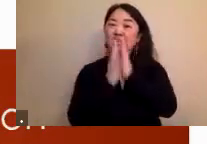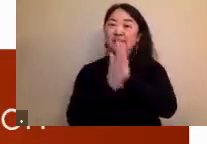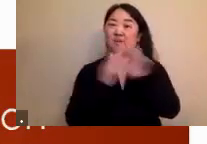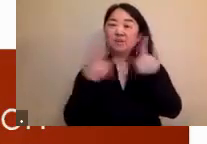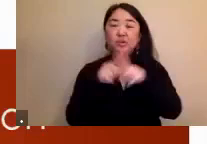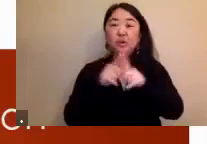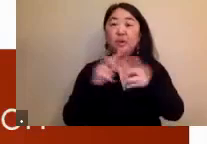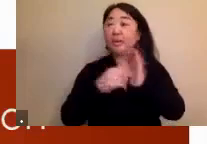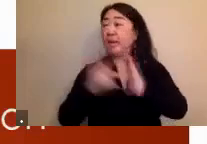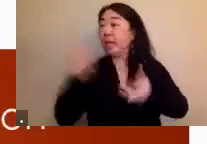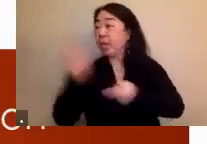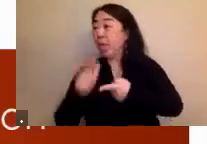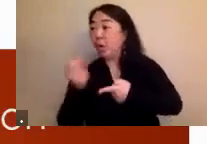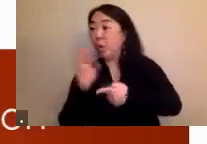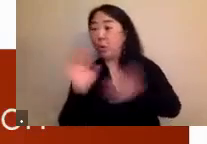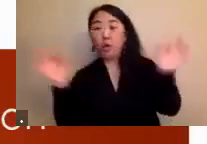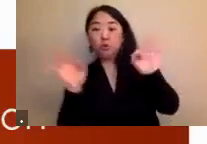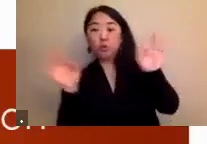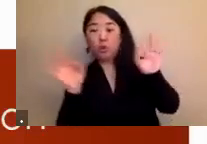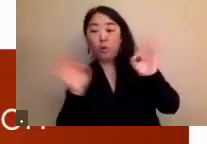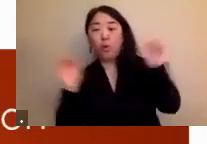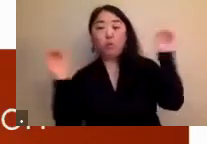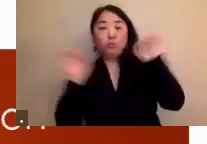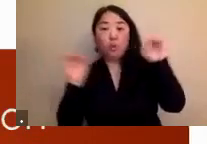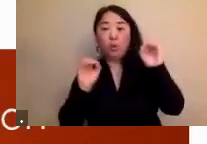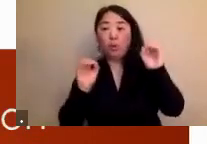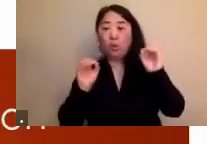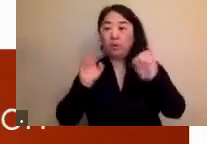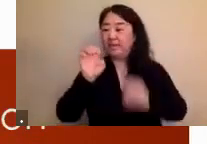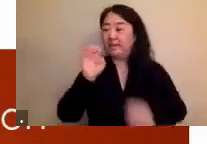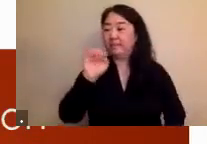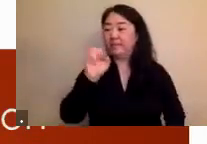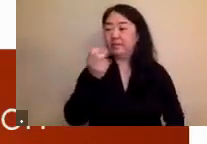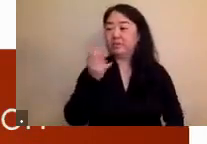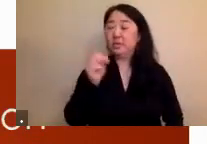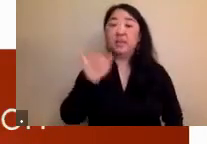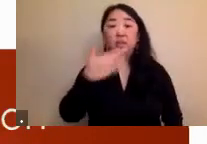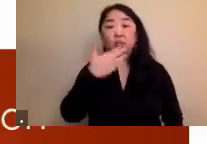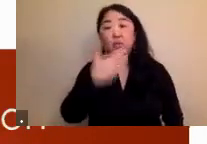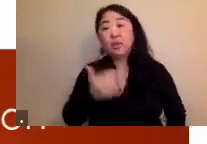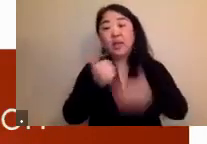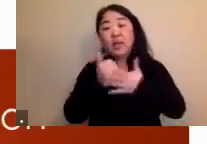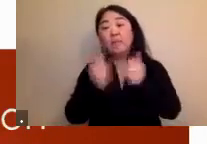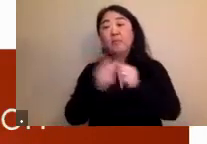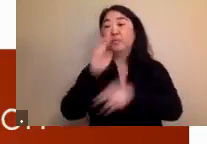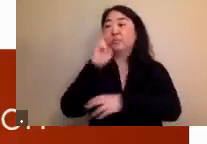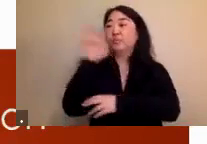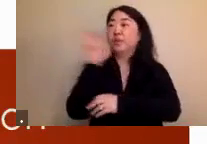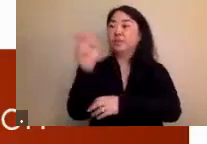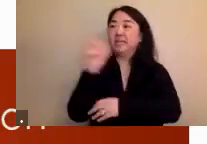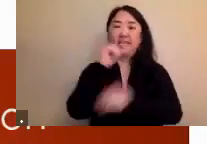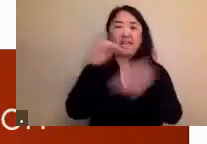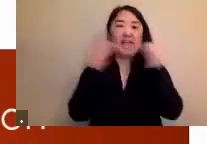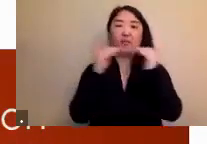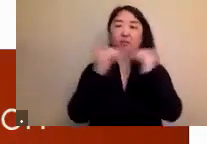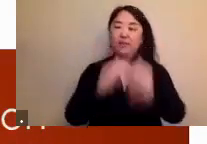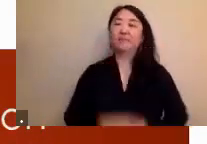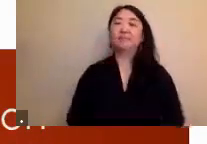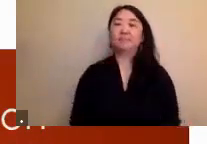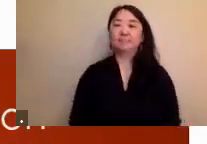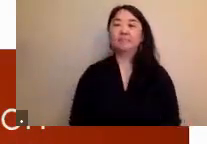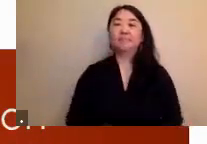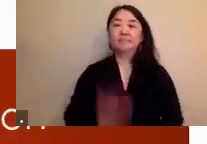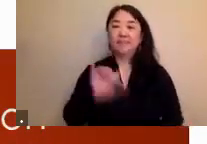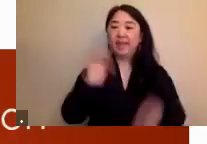emission buses is a good thing for correcting some of the transportation inequities that